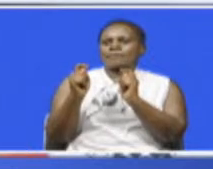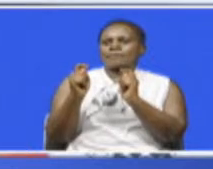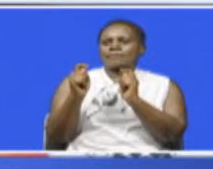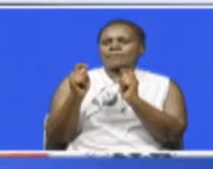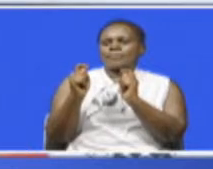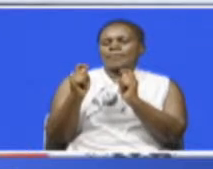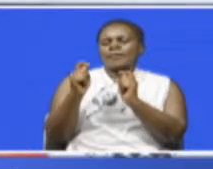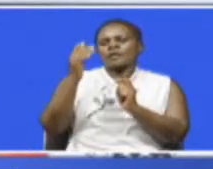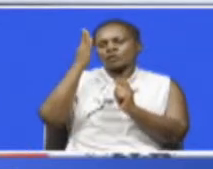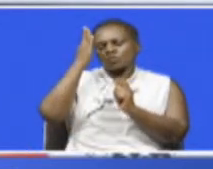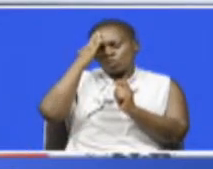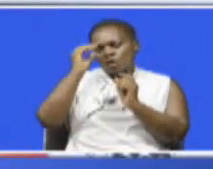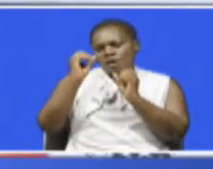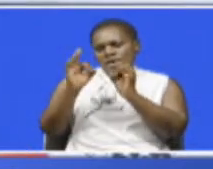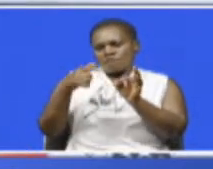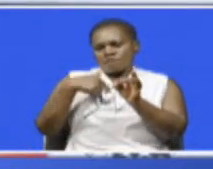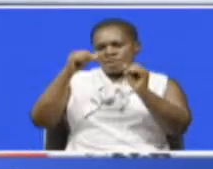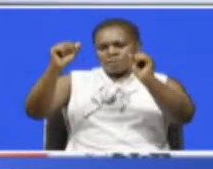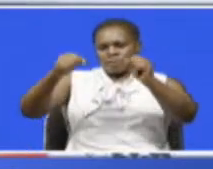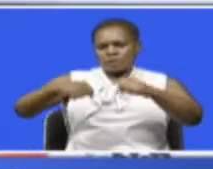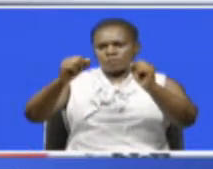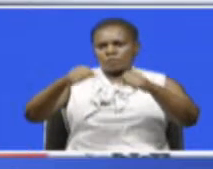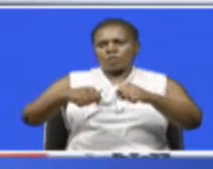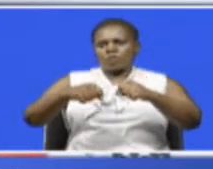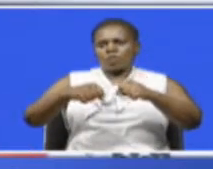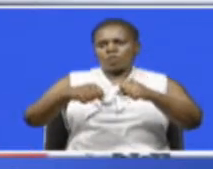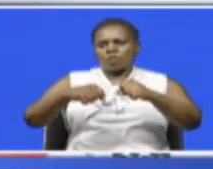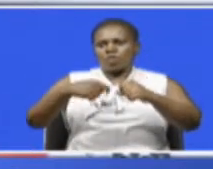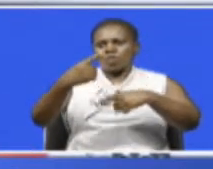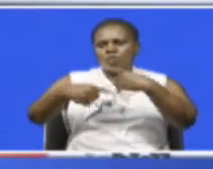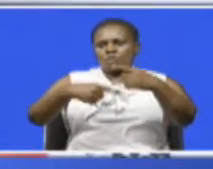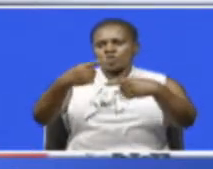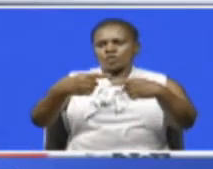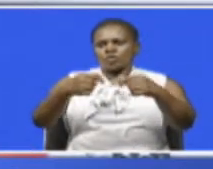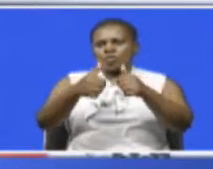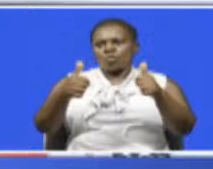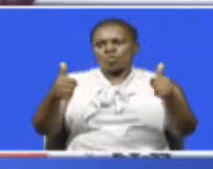trying to discover if I can be on course to become